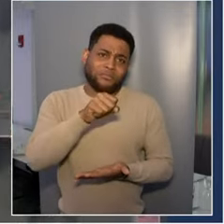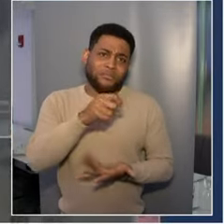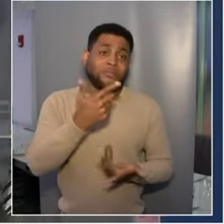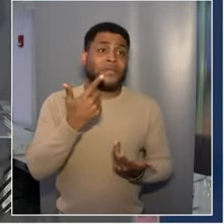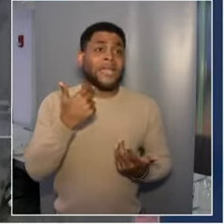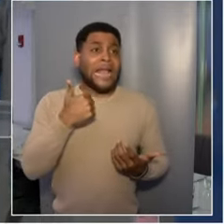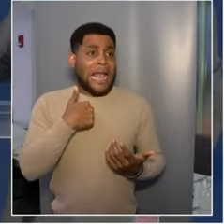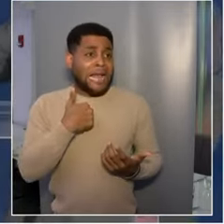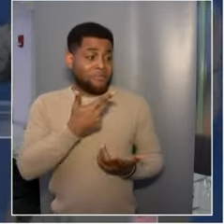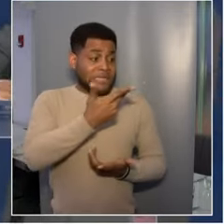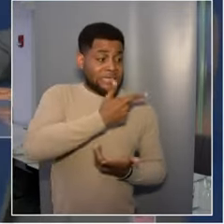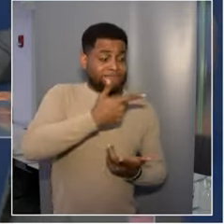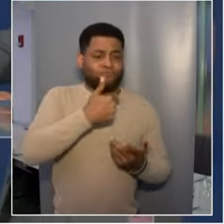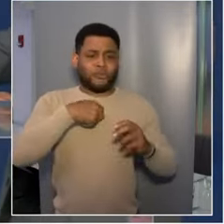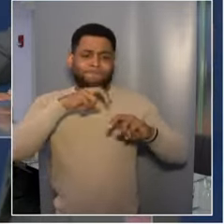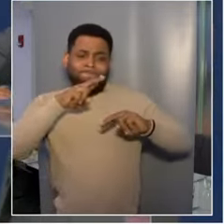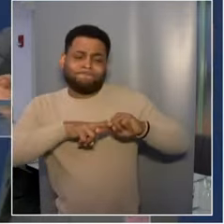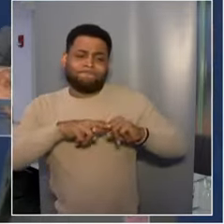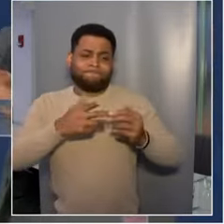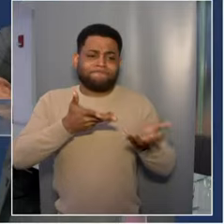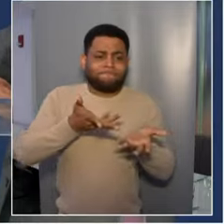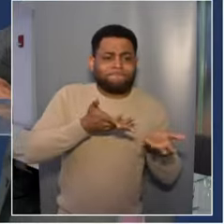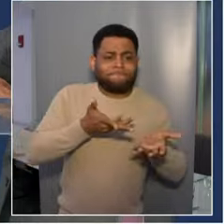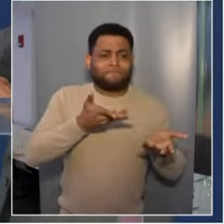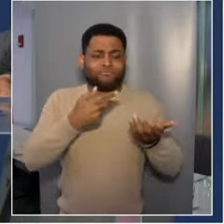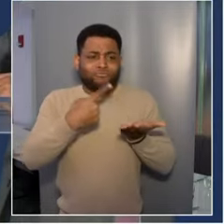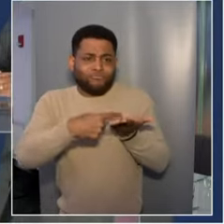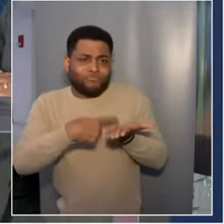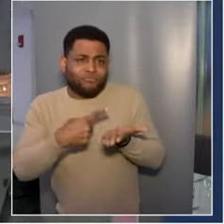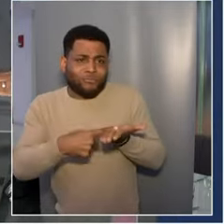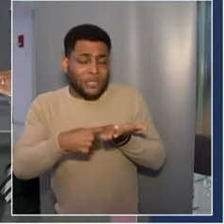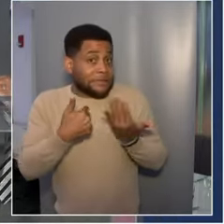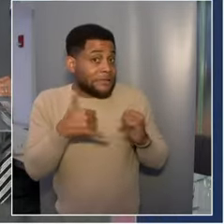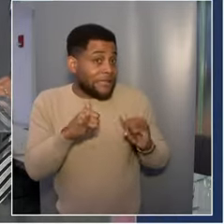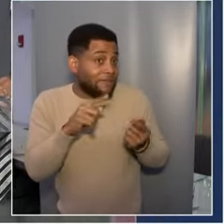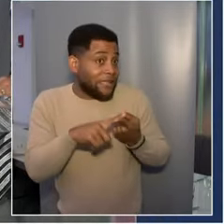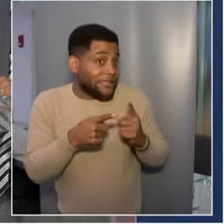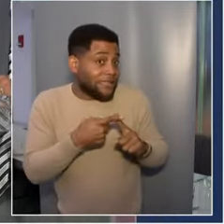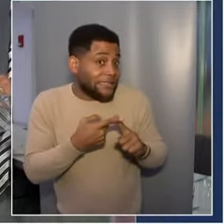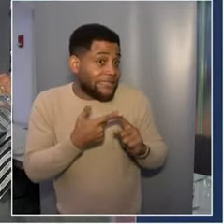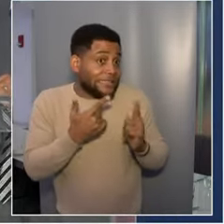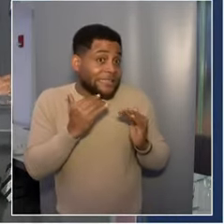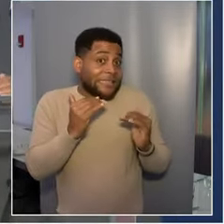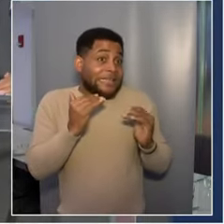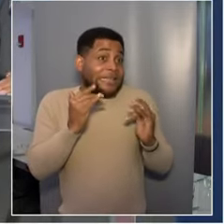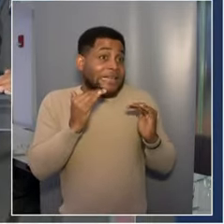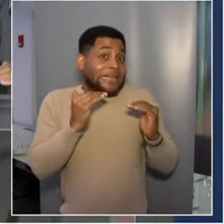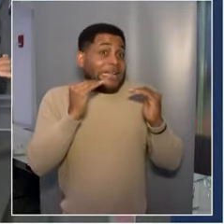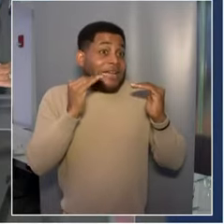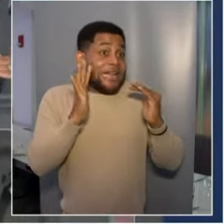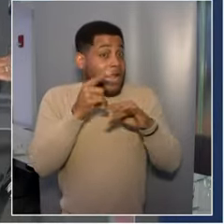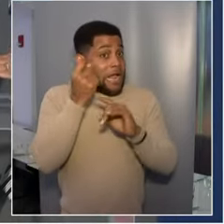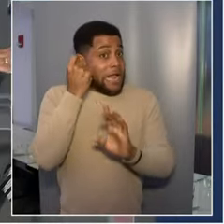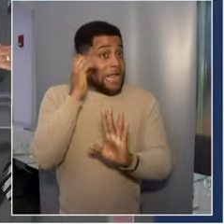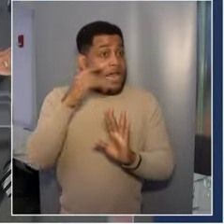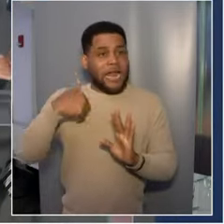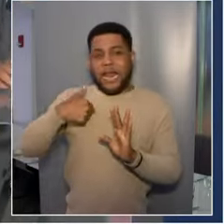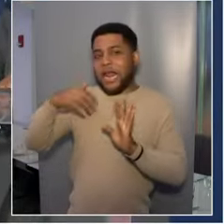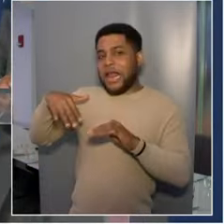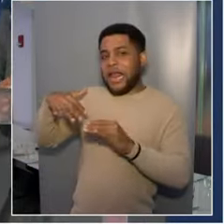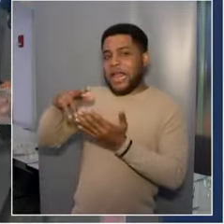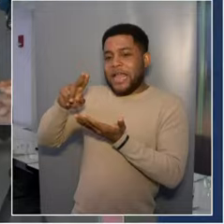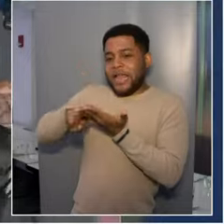and said, we can still be friends. Let's take the high road. I haven't signed anything. You never know how